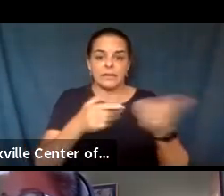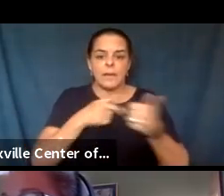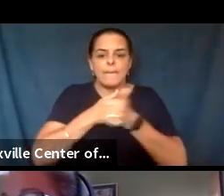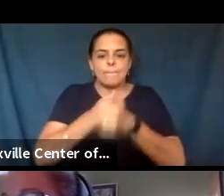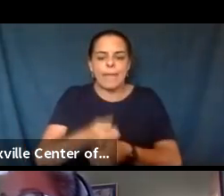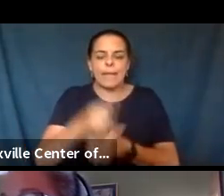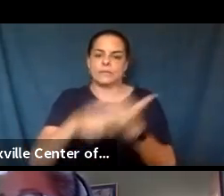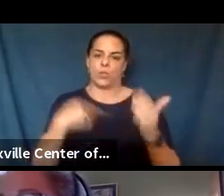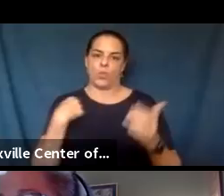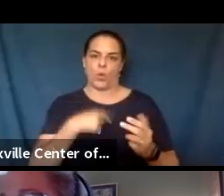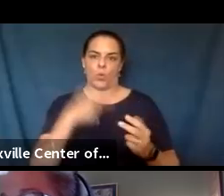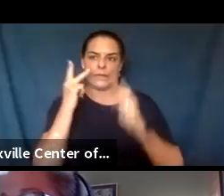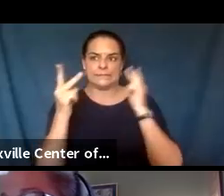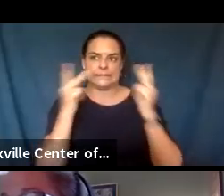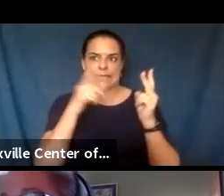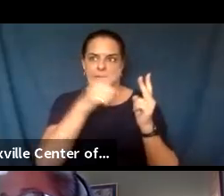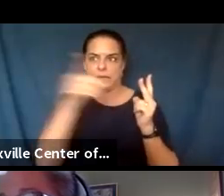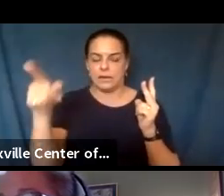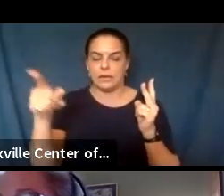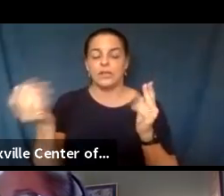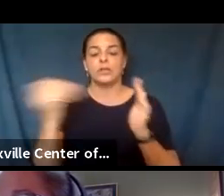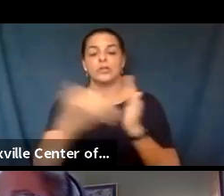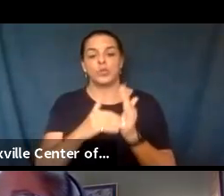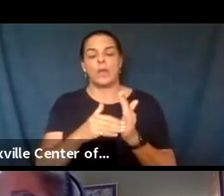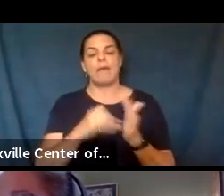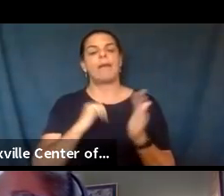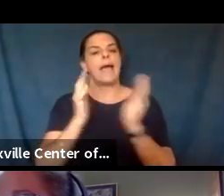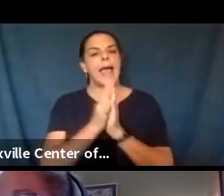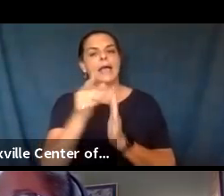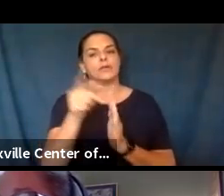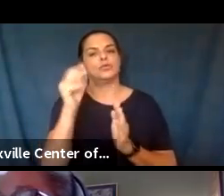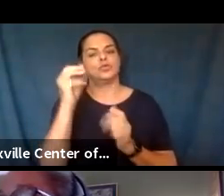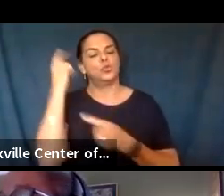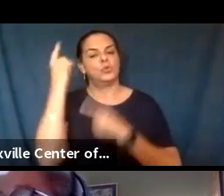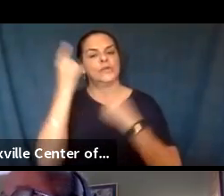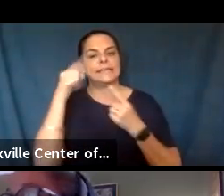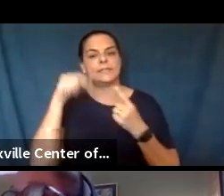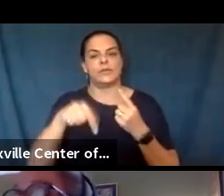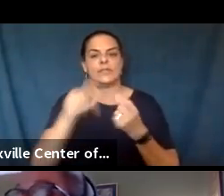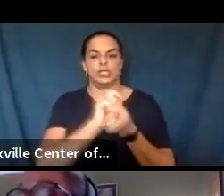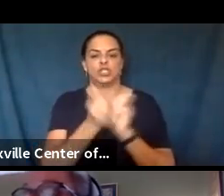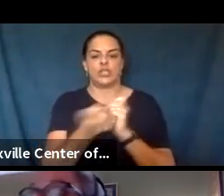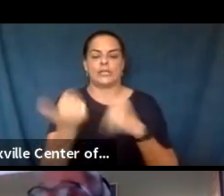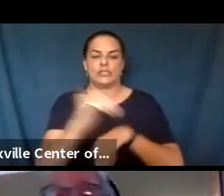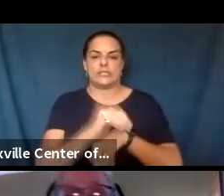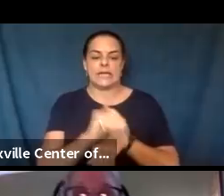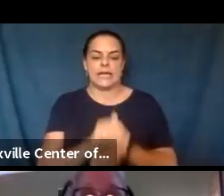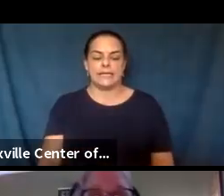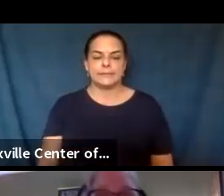seeing. So again, I just ask your consideration for this this change tonight.